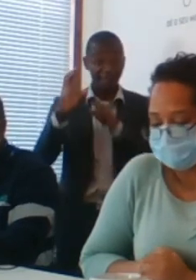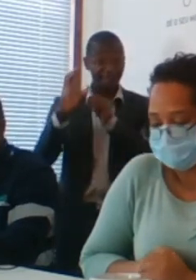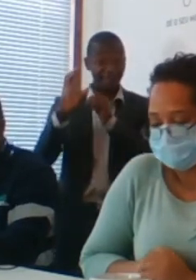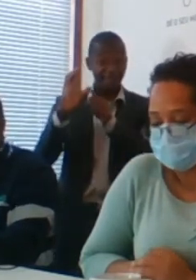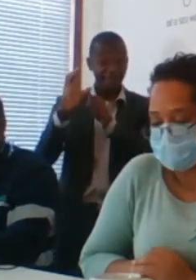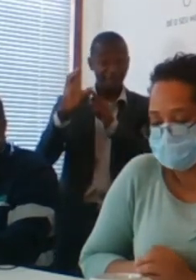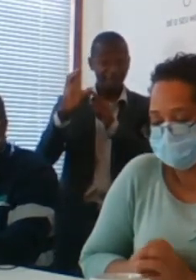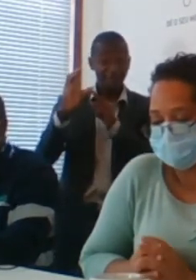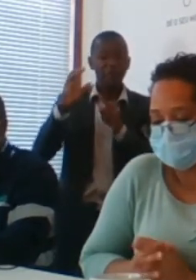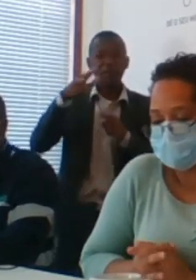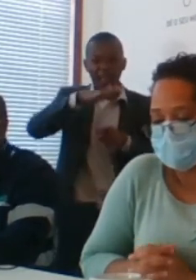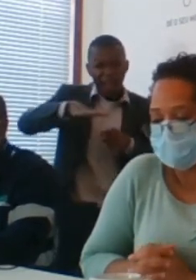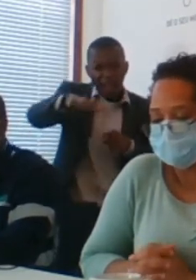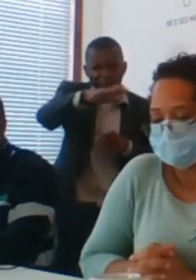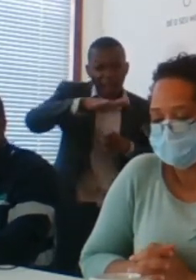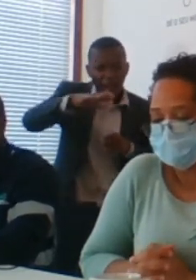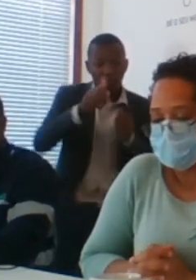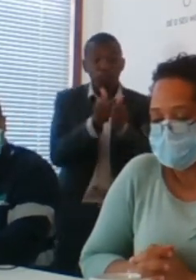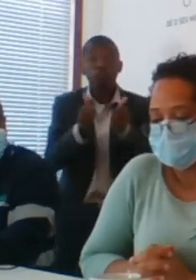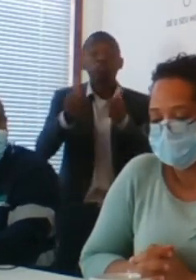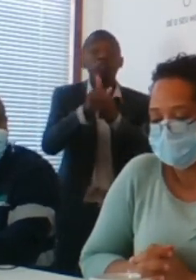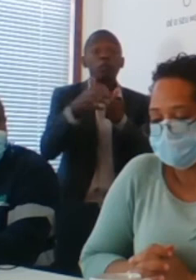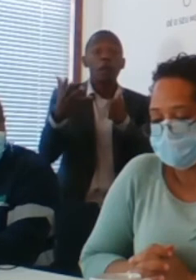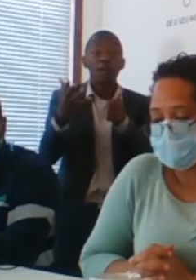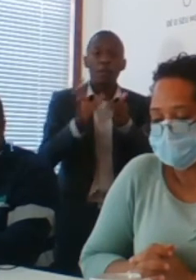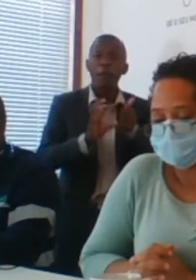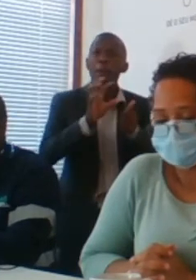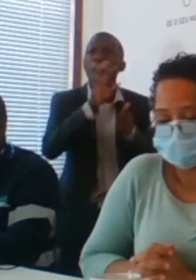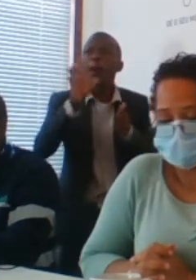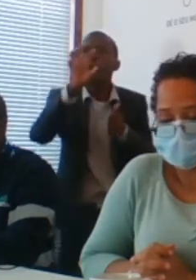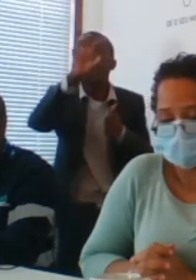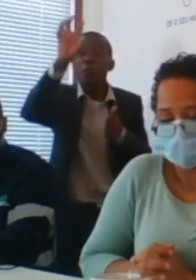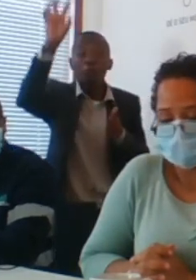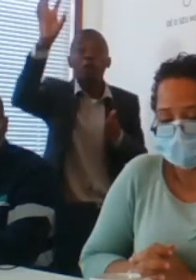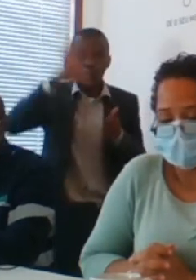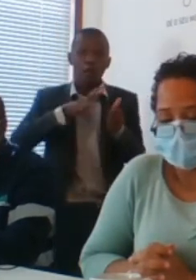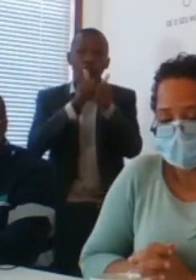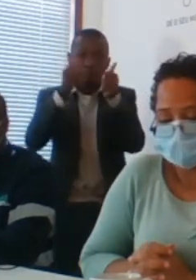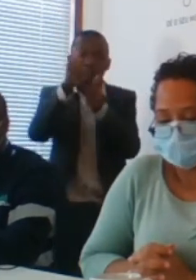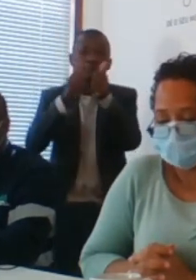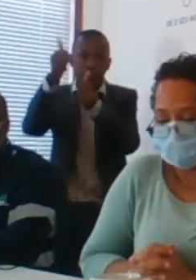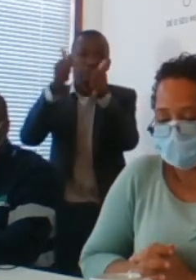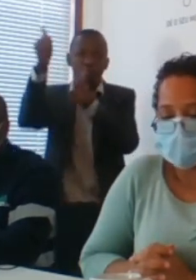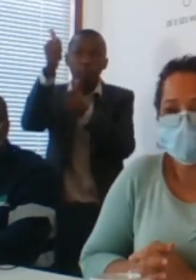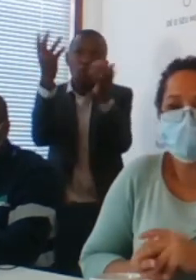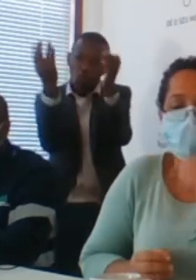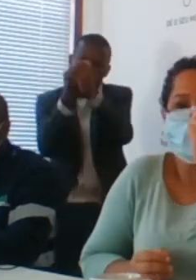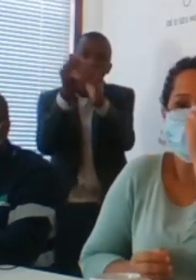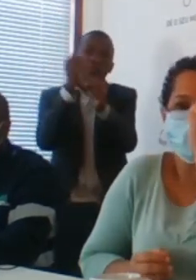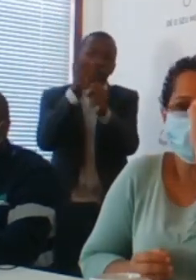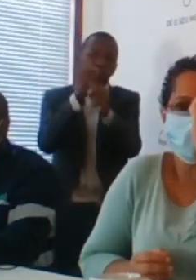is in local level is represented by the provincial delegation that are 11 altogether,